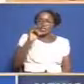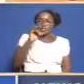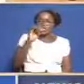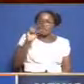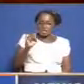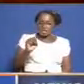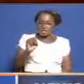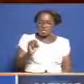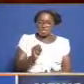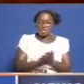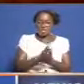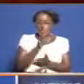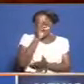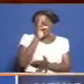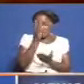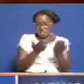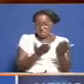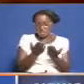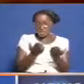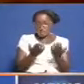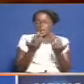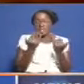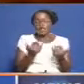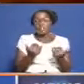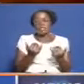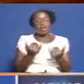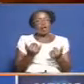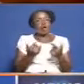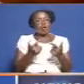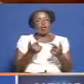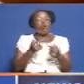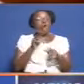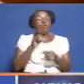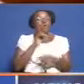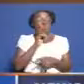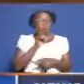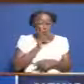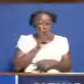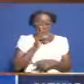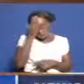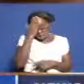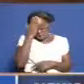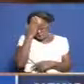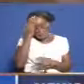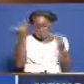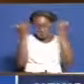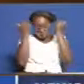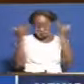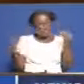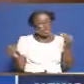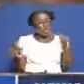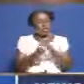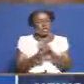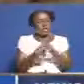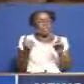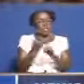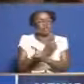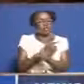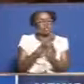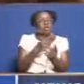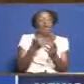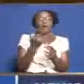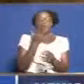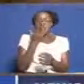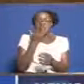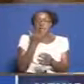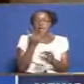Service. The suspect is currently being processed to appear in court on Monday to answer to various charges, including